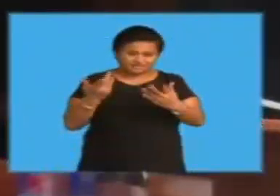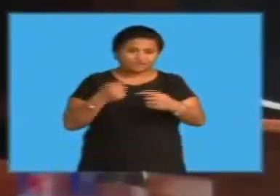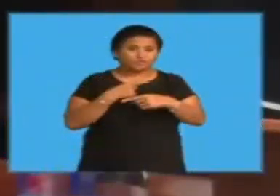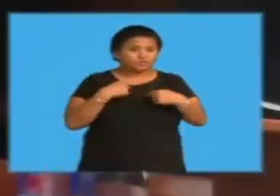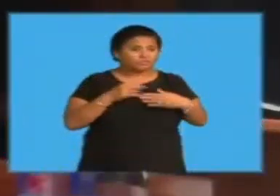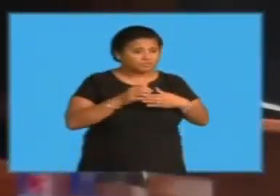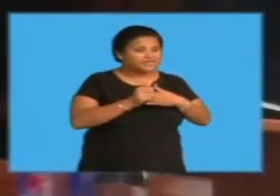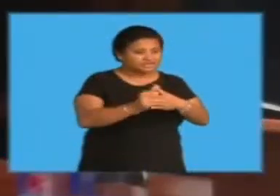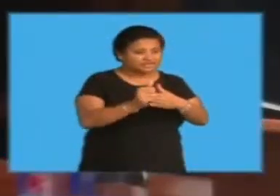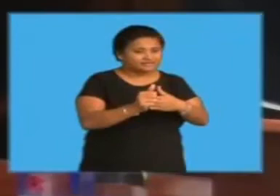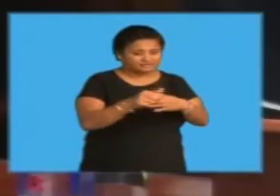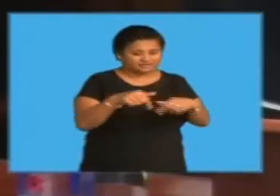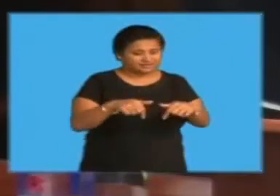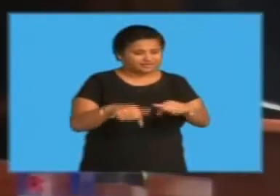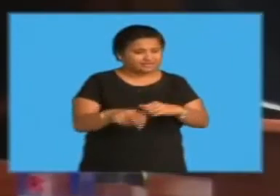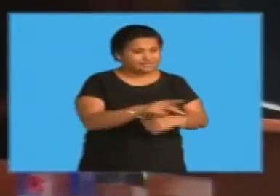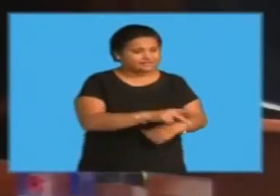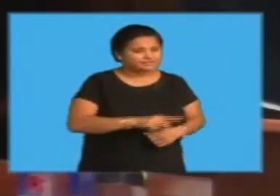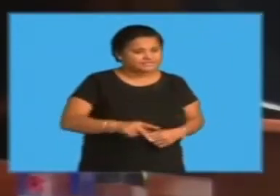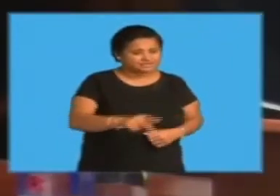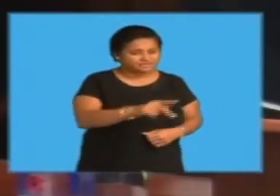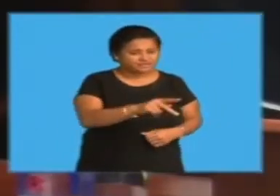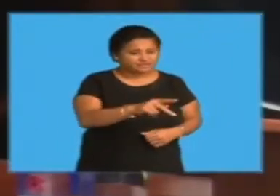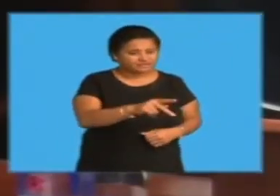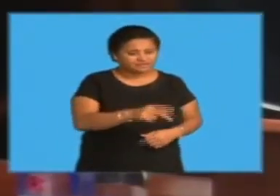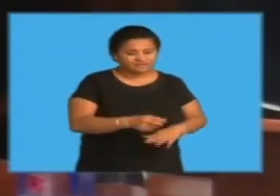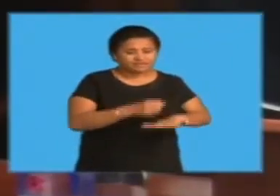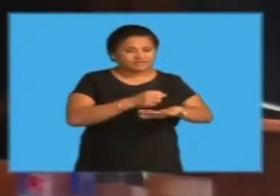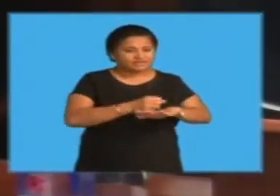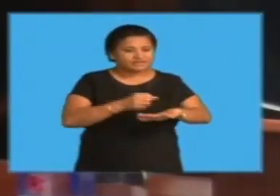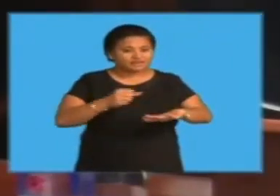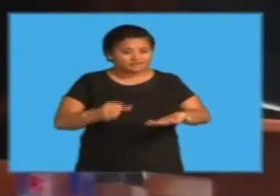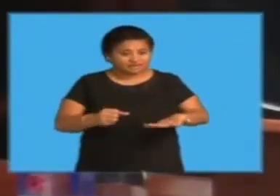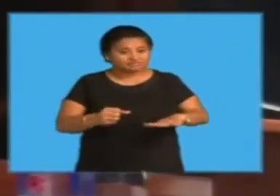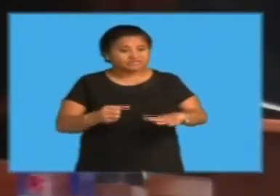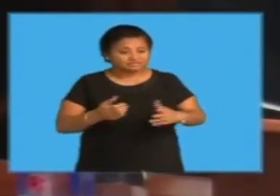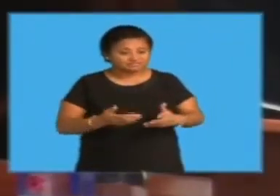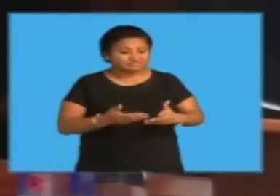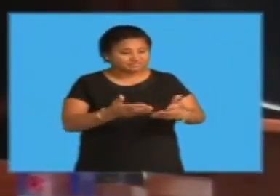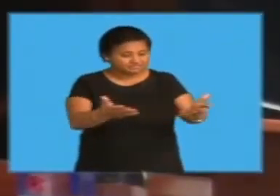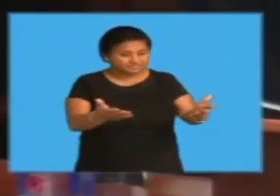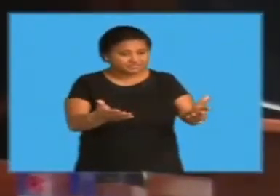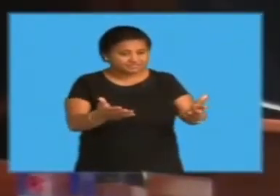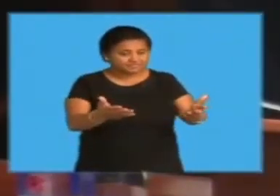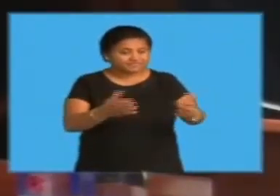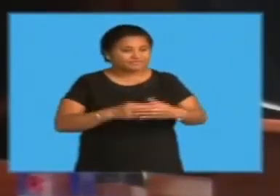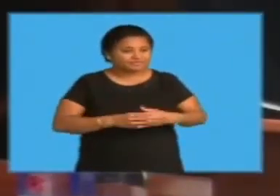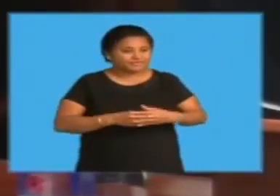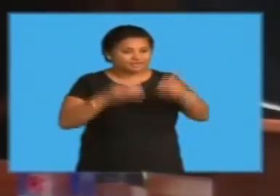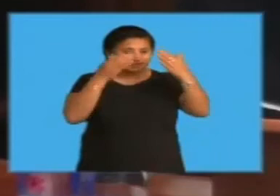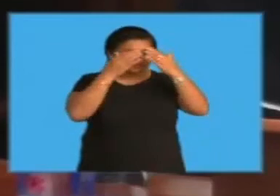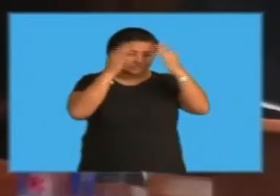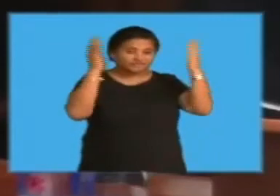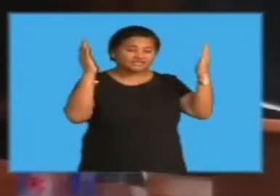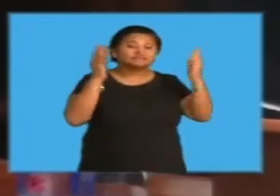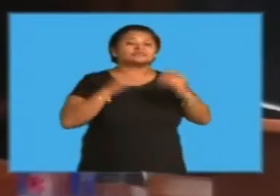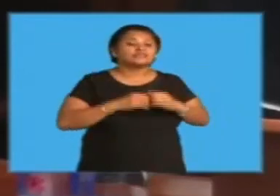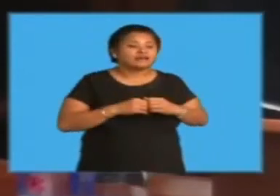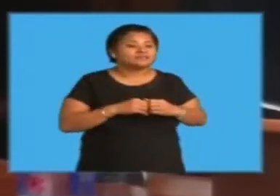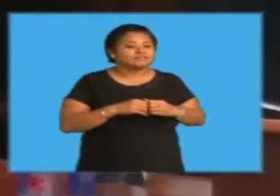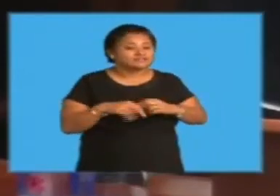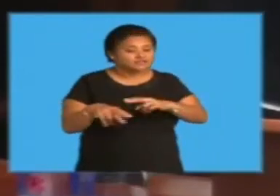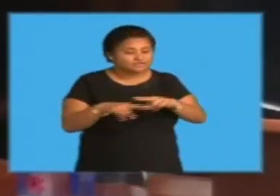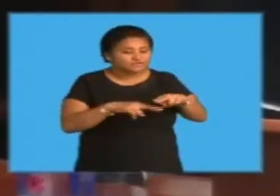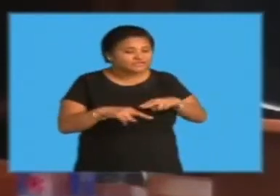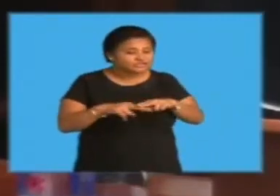The government has embraced this broader international role for Fiji, which brings prestige to our nation and allows us to give greater voice to the